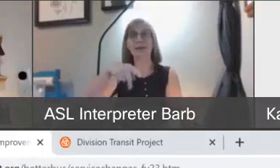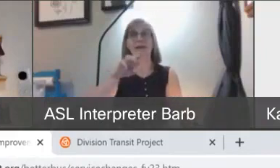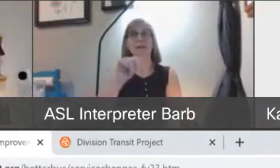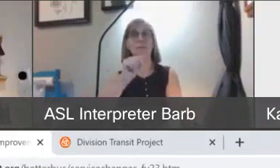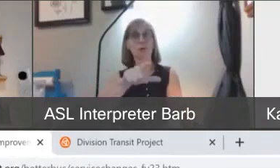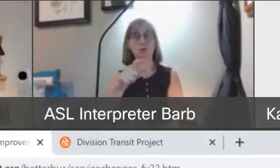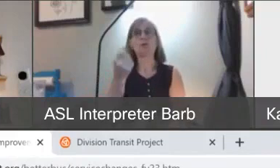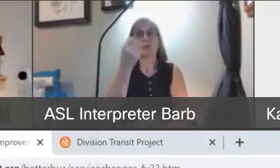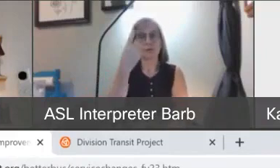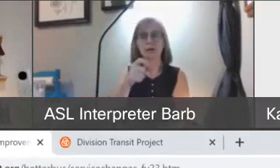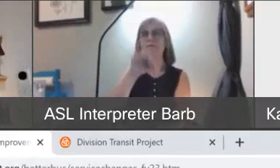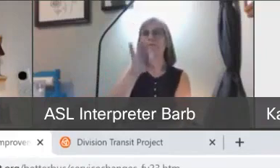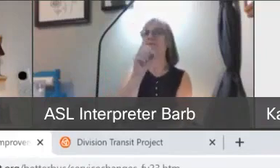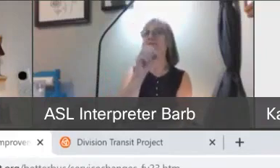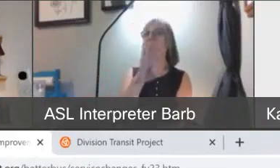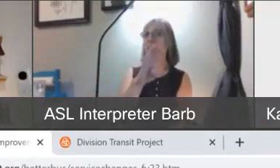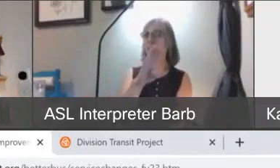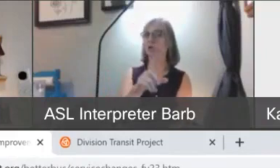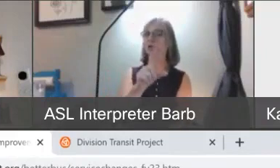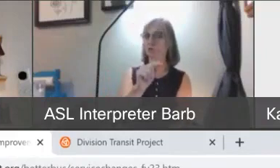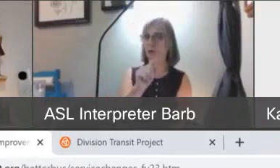the deadline to send us any comments that you have.